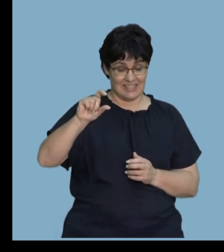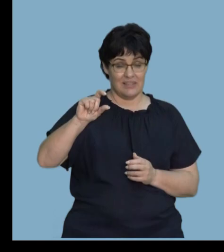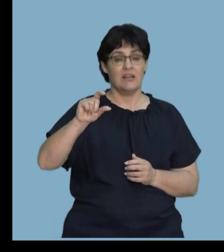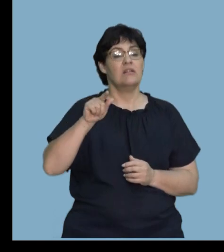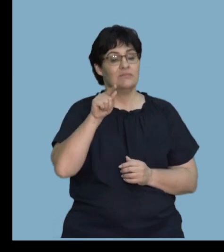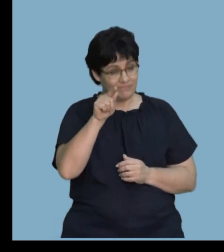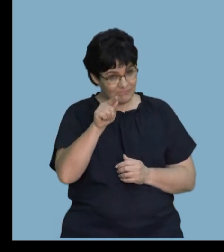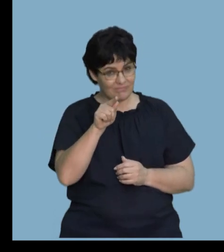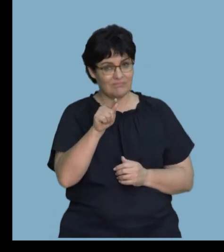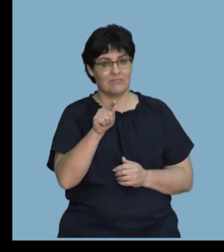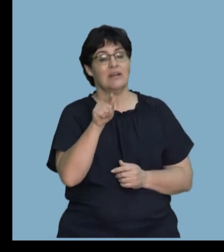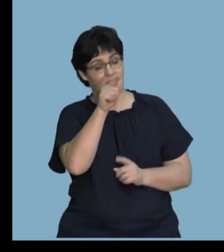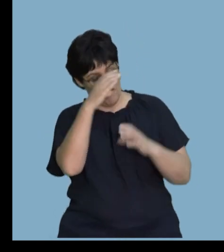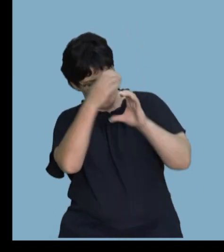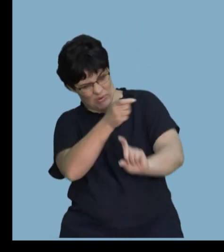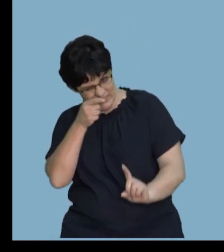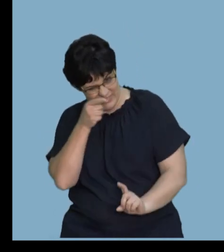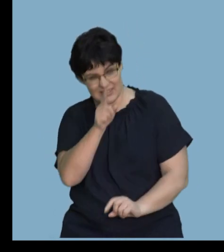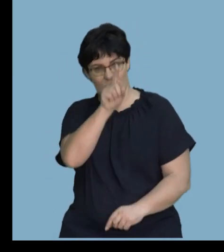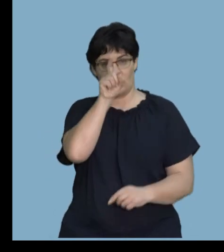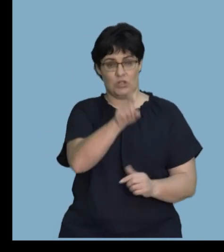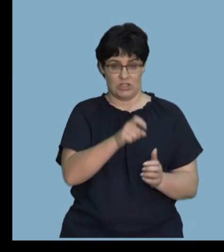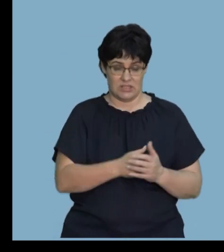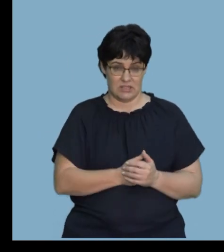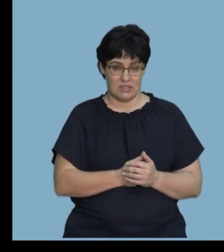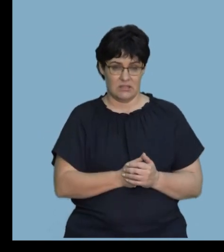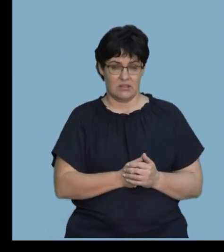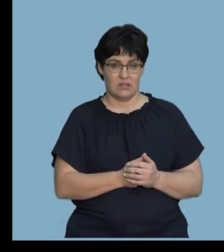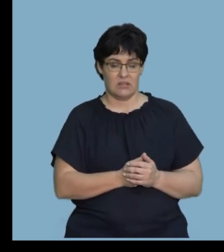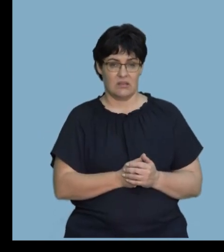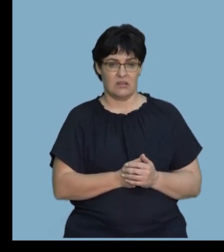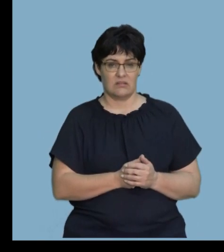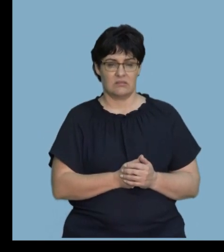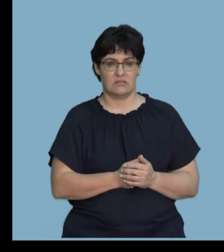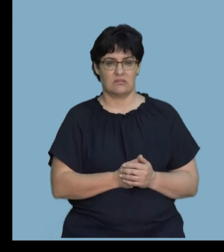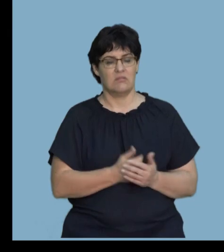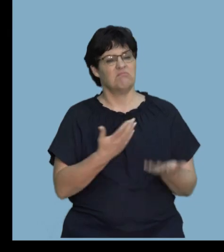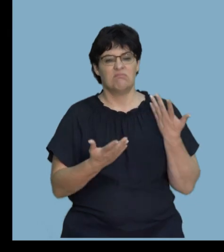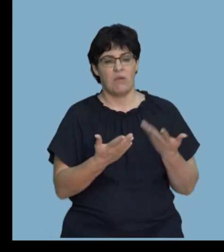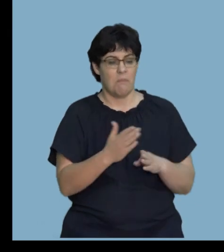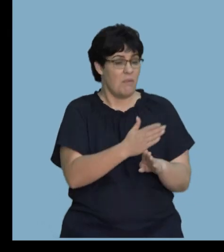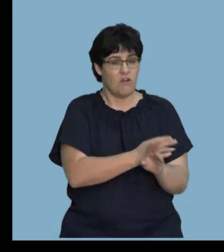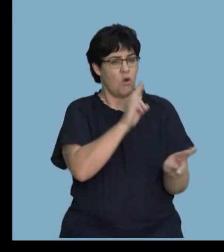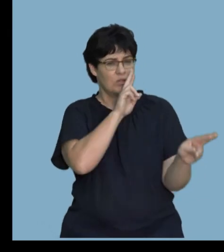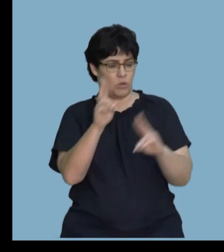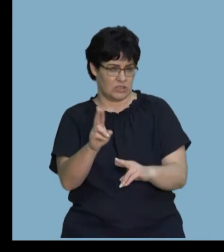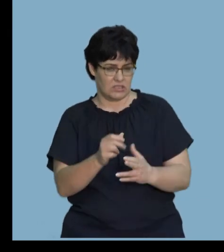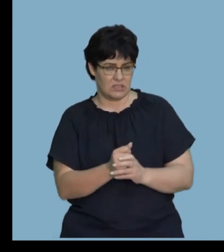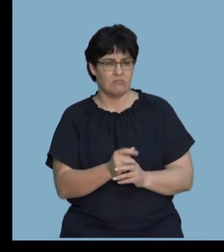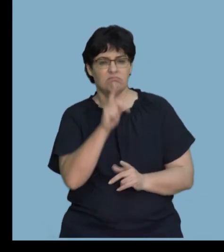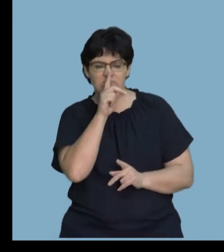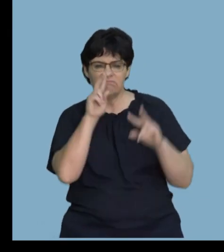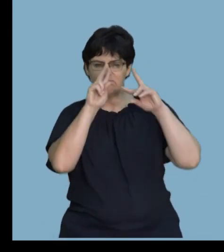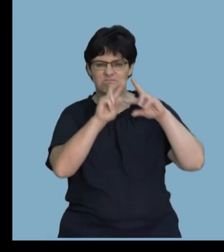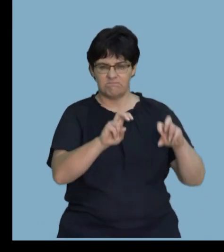case, that's the main focus of the question. Okay, but before maybe we respond to the question, let's quickly interrogate